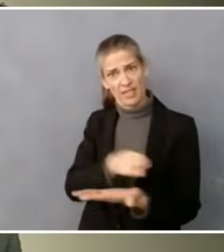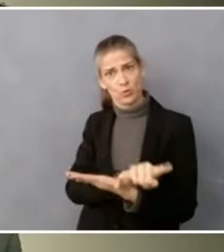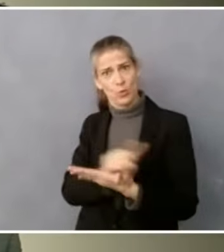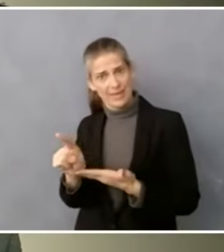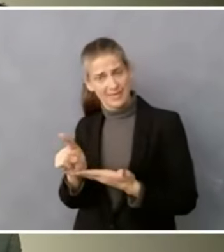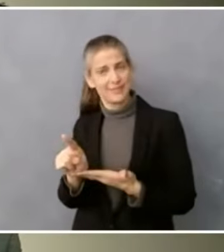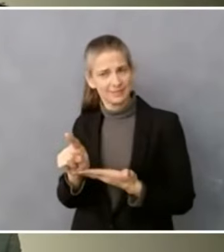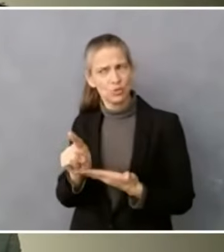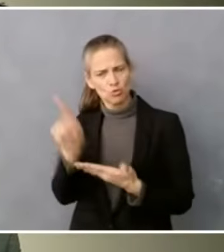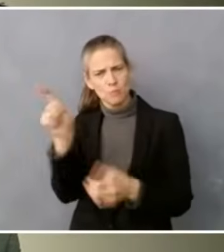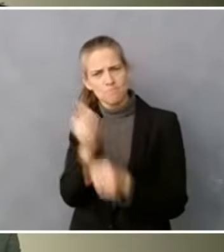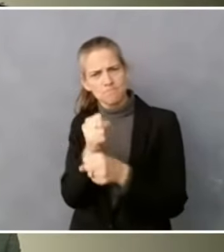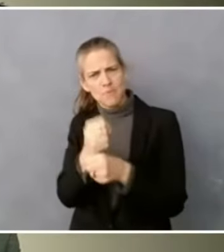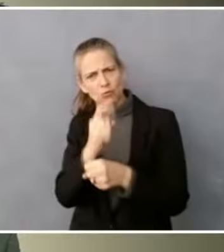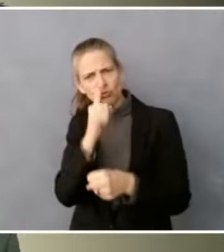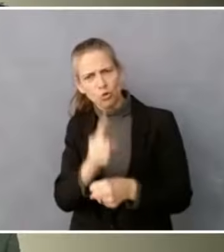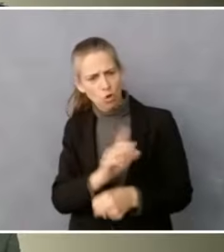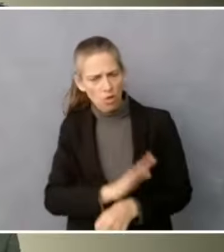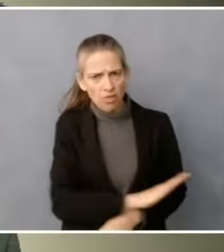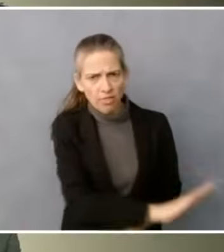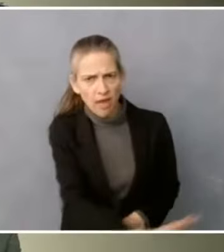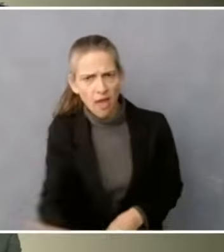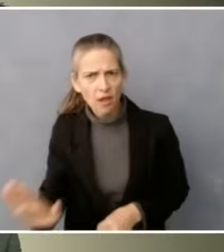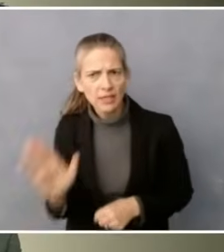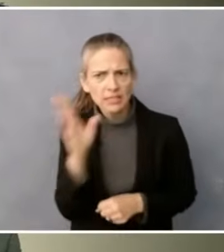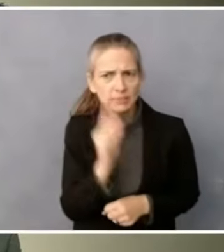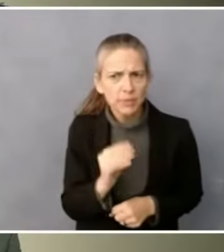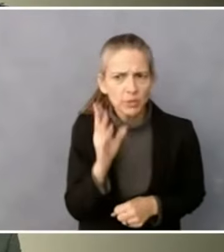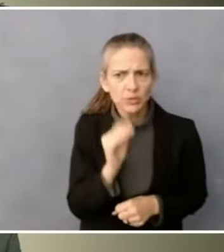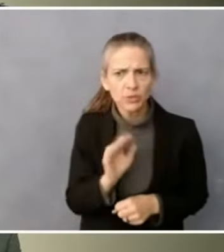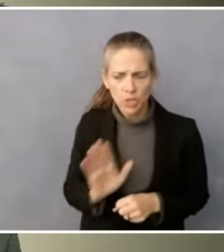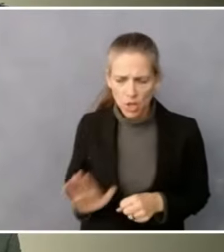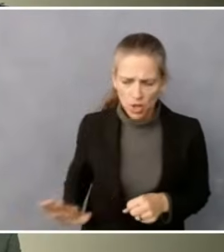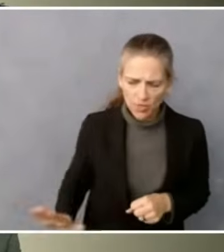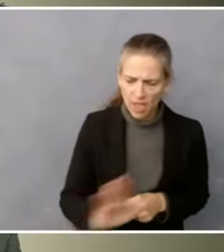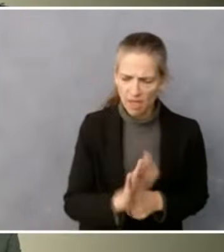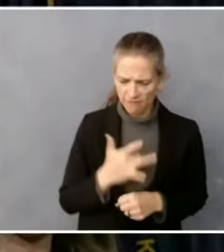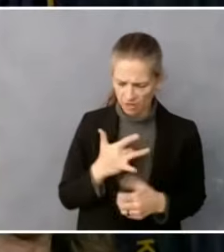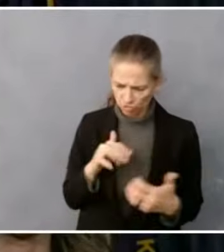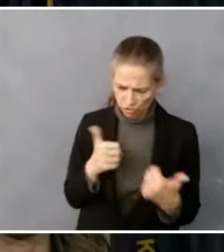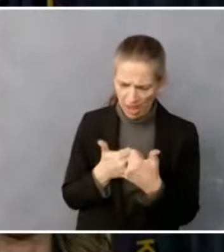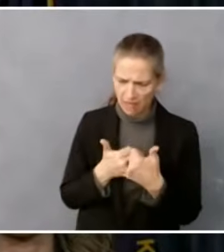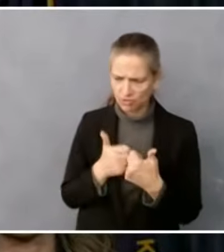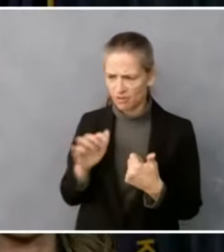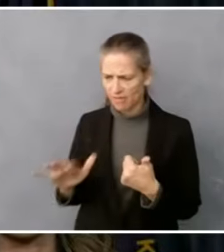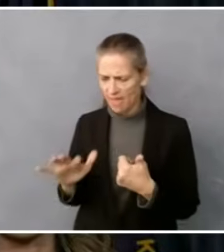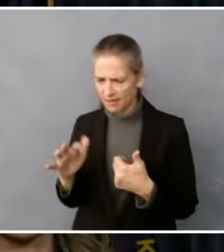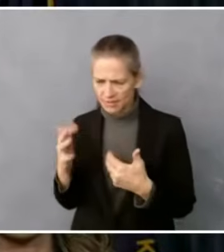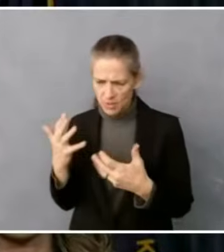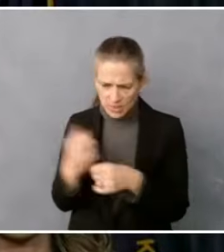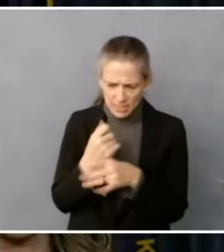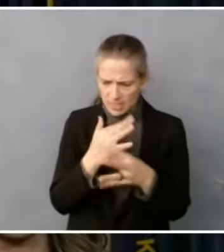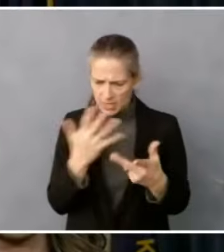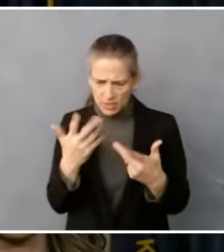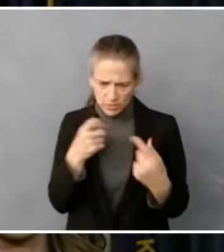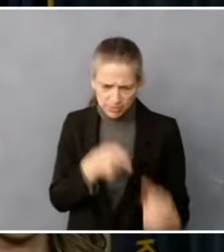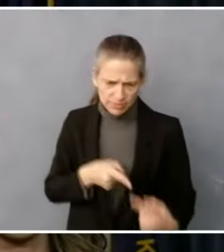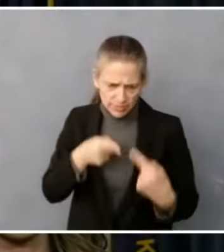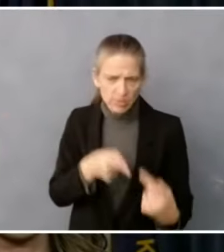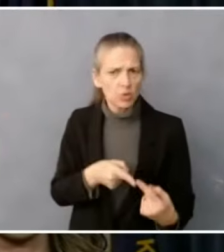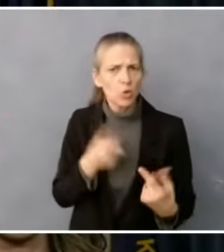that their experiences, challenges, and triumphs are not overlooked. As we stand together